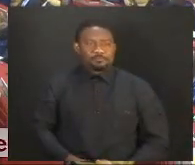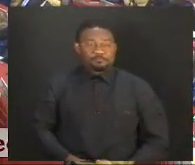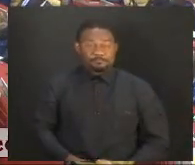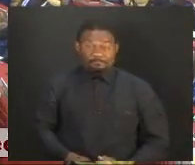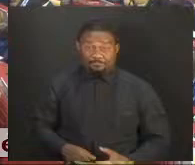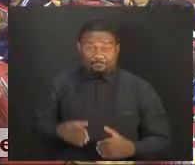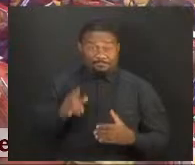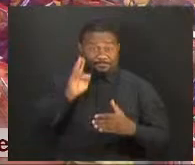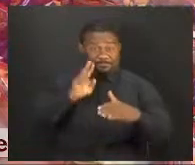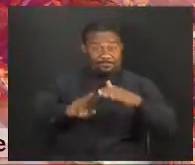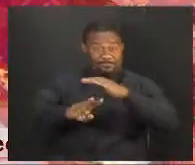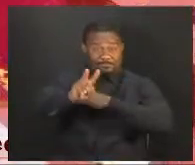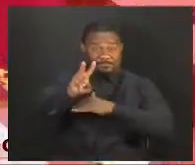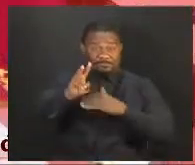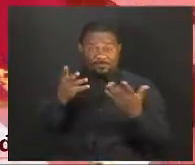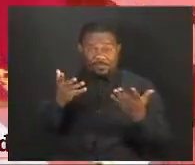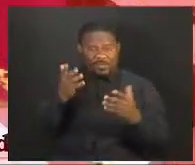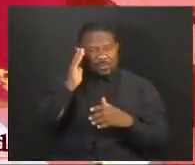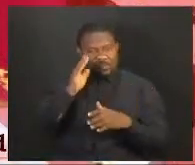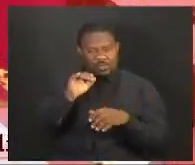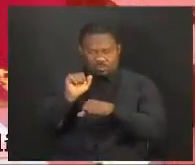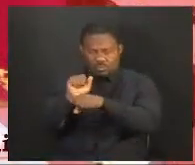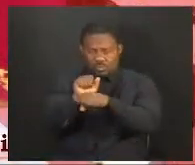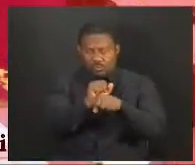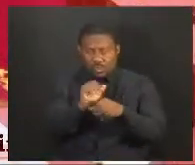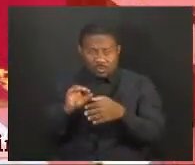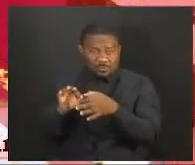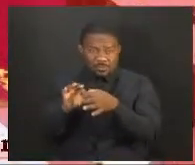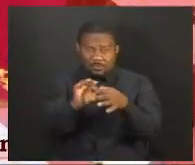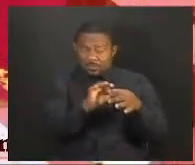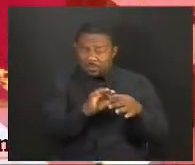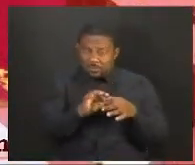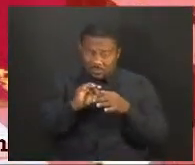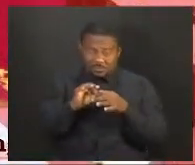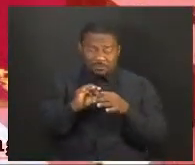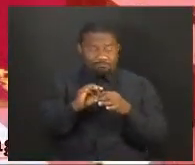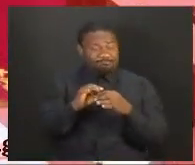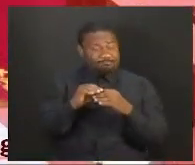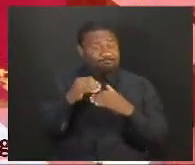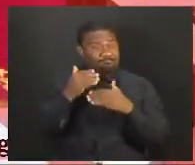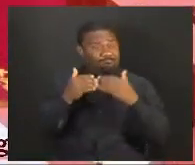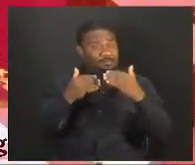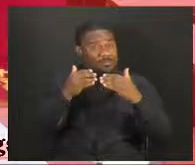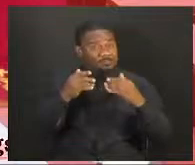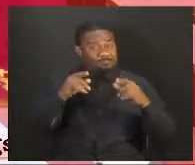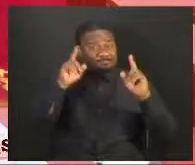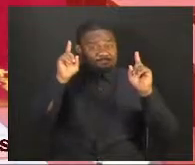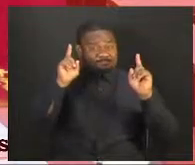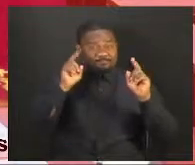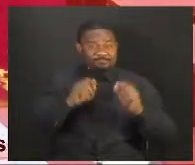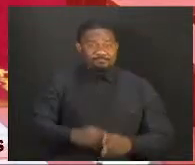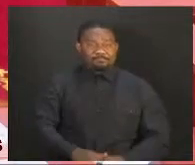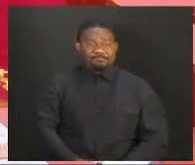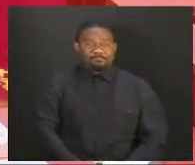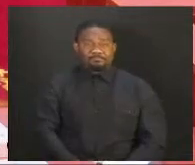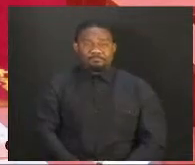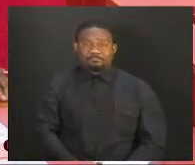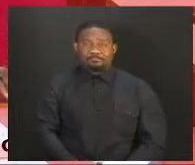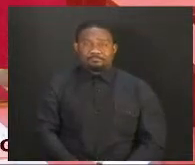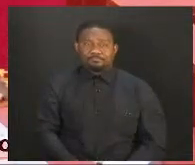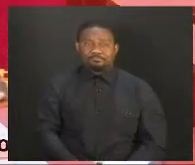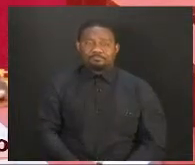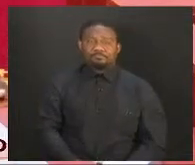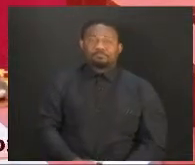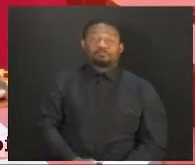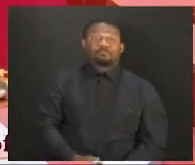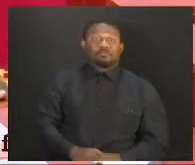vision, we will work together to build the Ghana we want. Right Honorable Speaker, the resetting